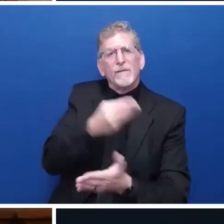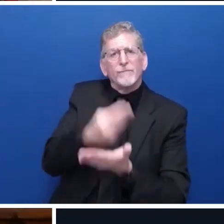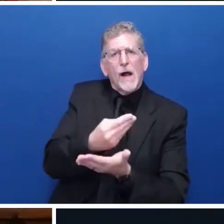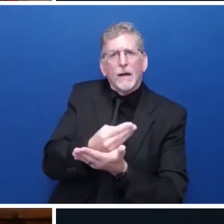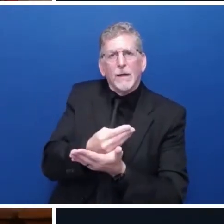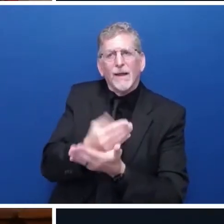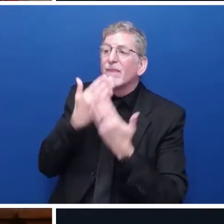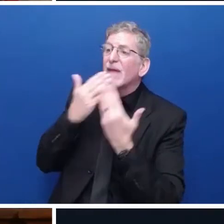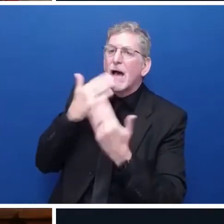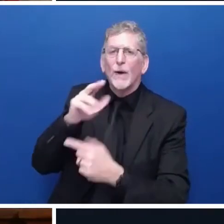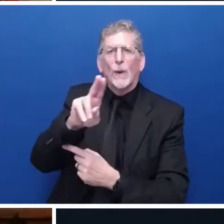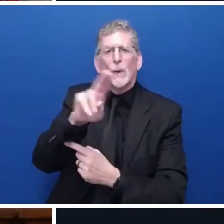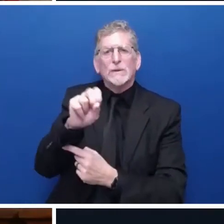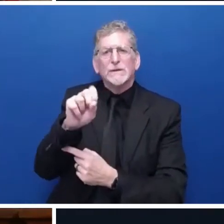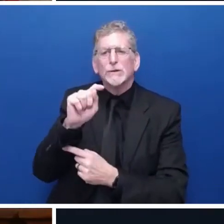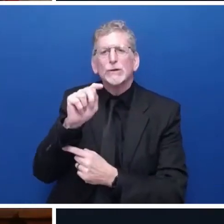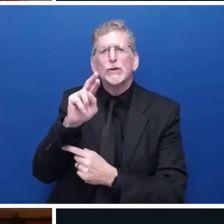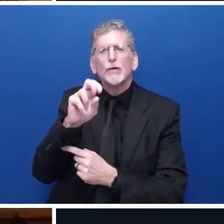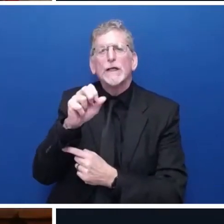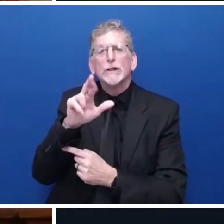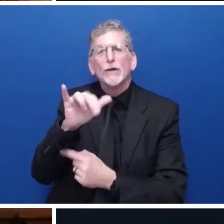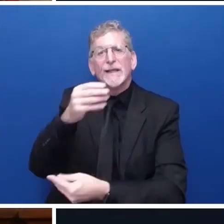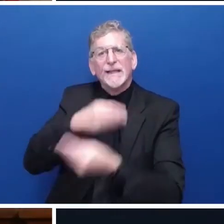Dell, who have donated